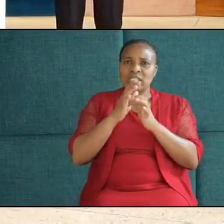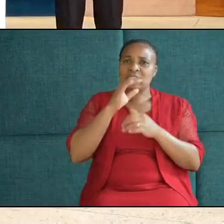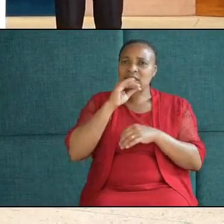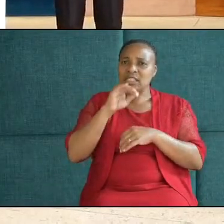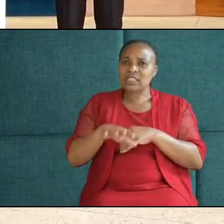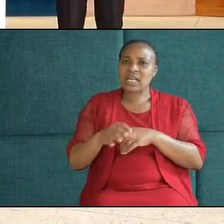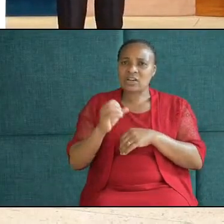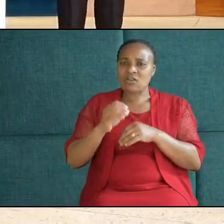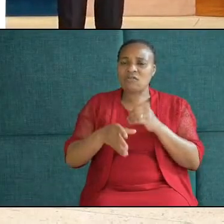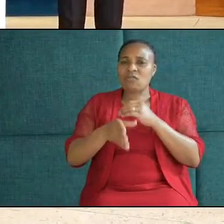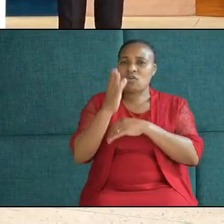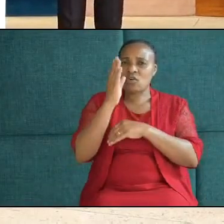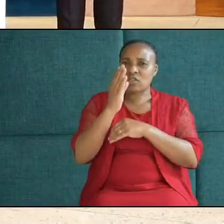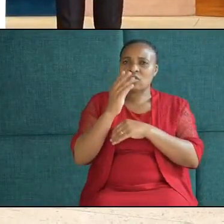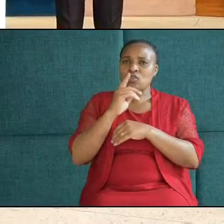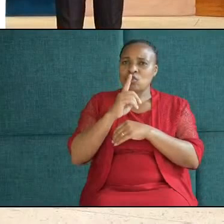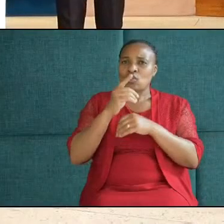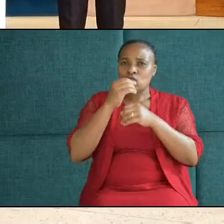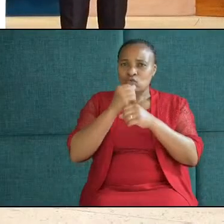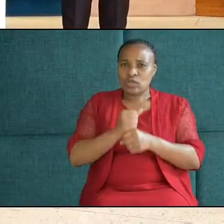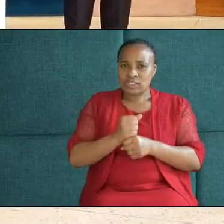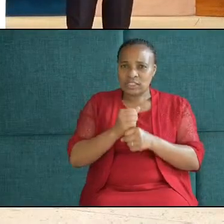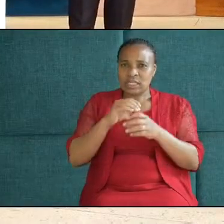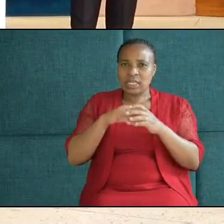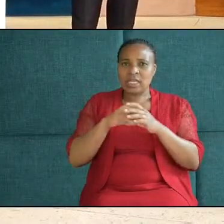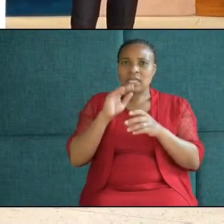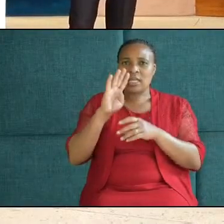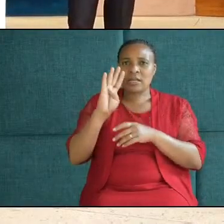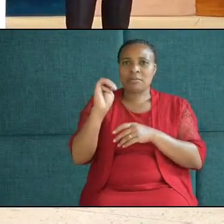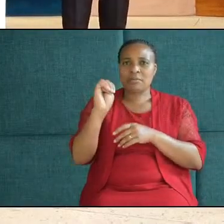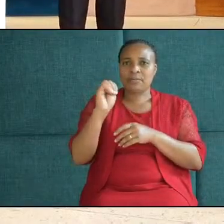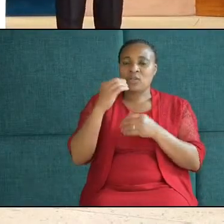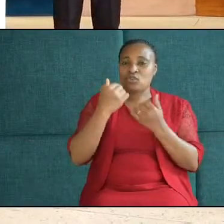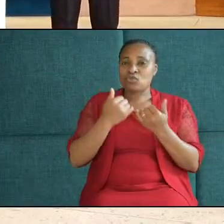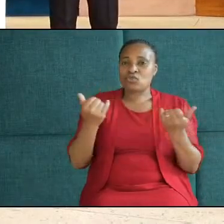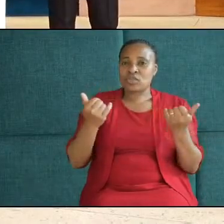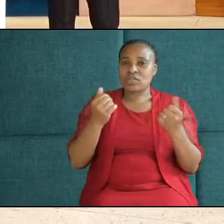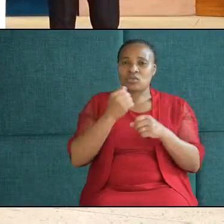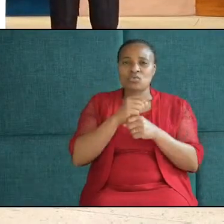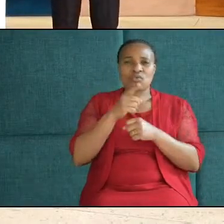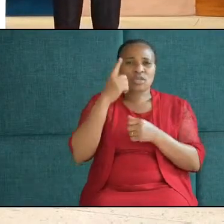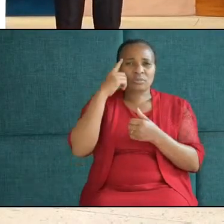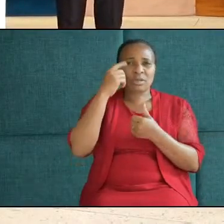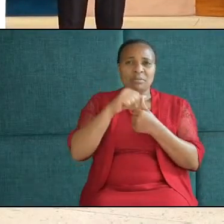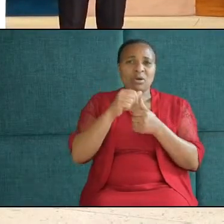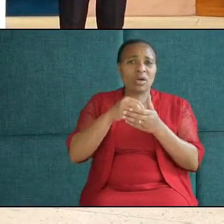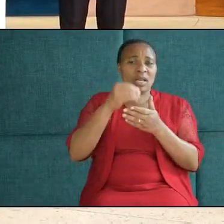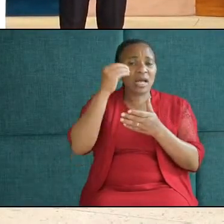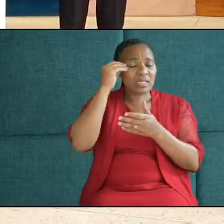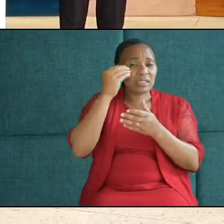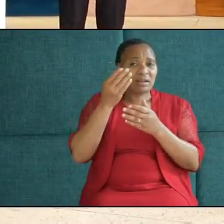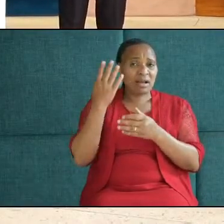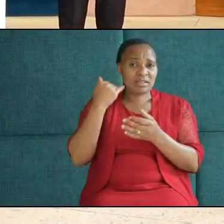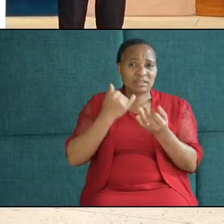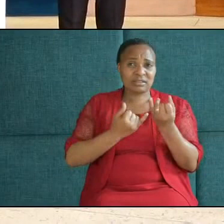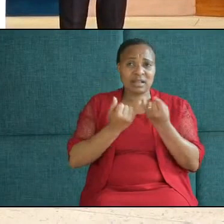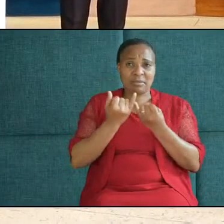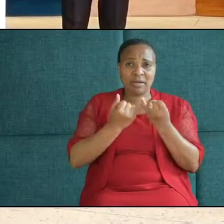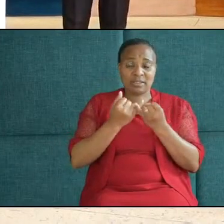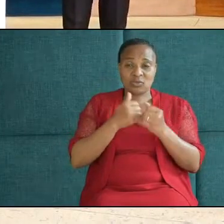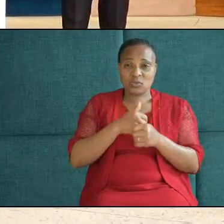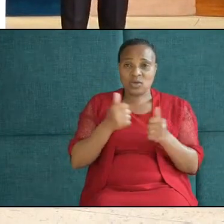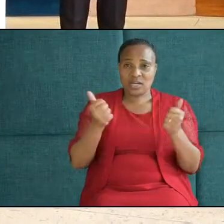God, let us hold fast our confession. Children, do you remember what we learned last Sabbath?